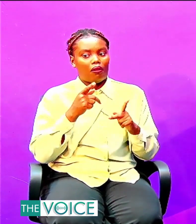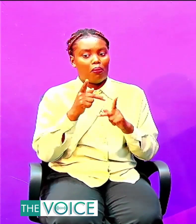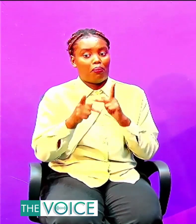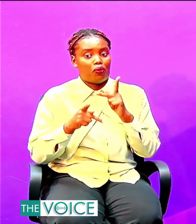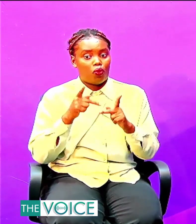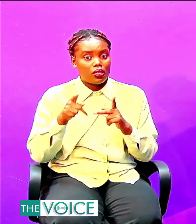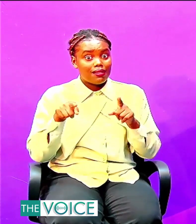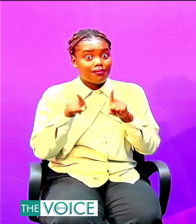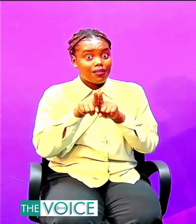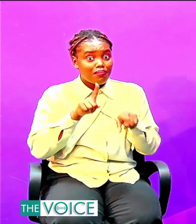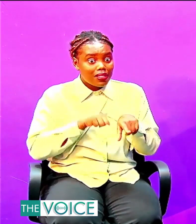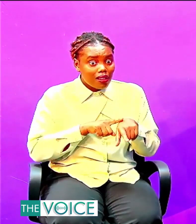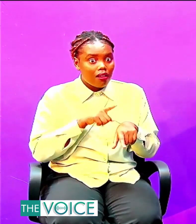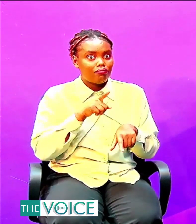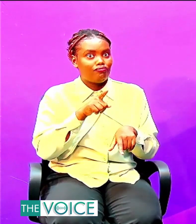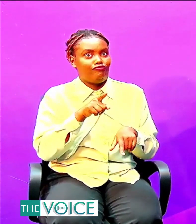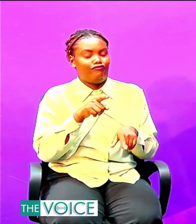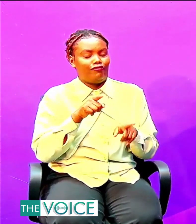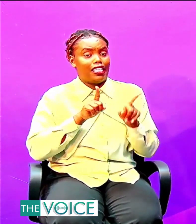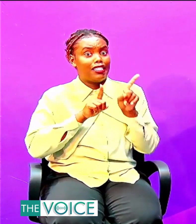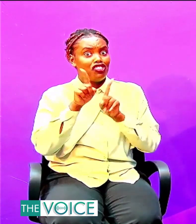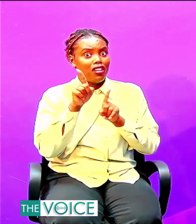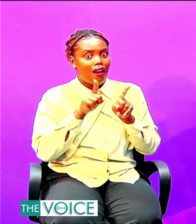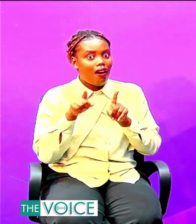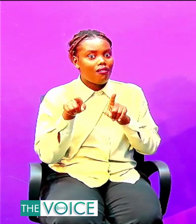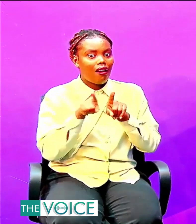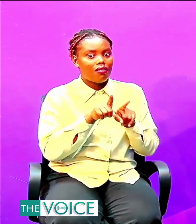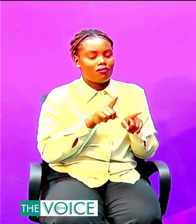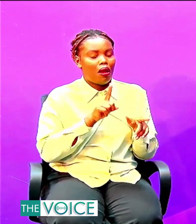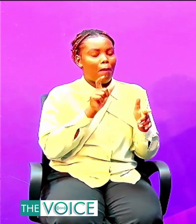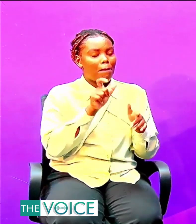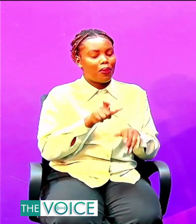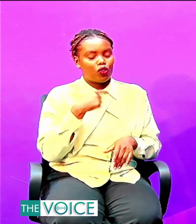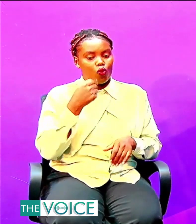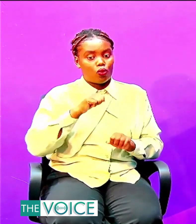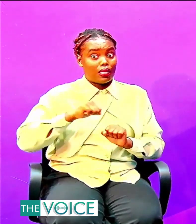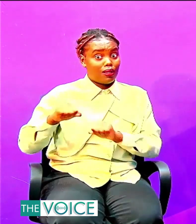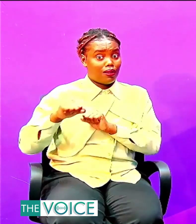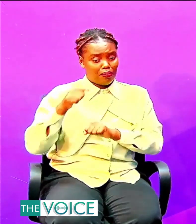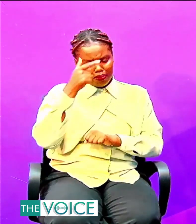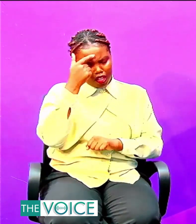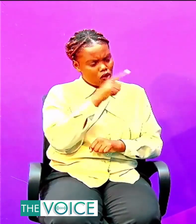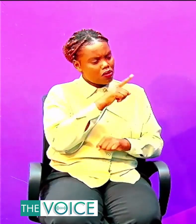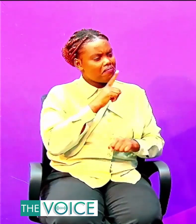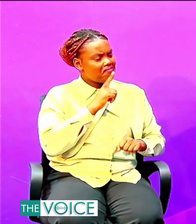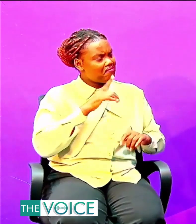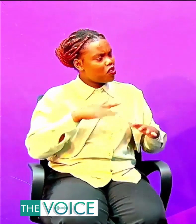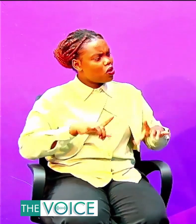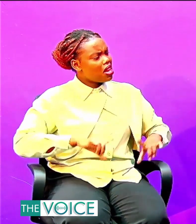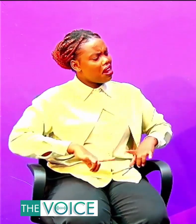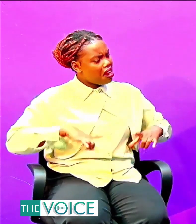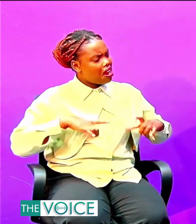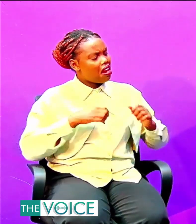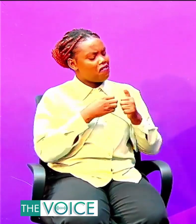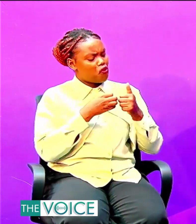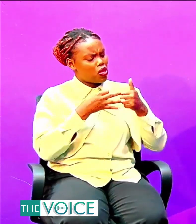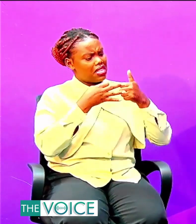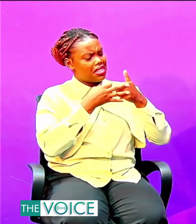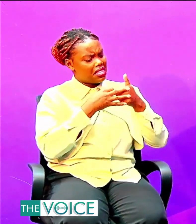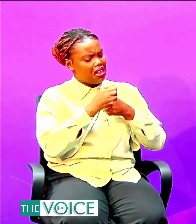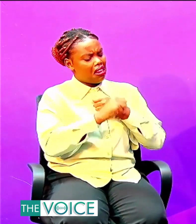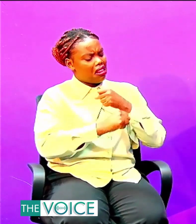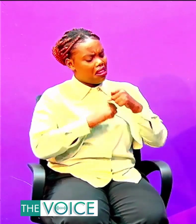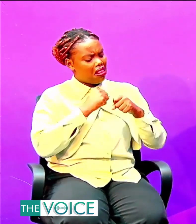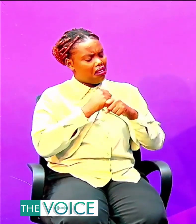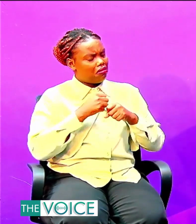or explain to us how the health process has been, traveling as someone with